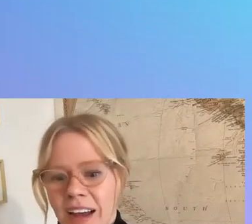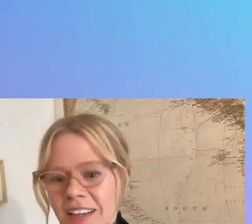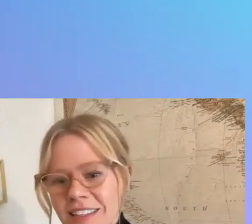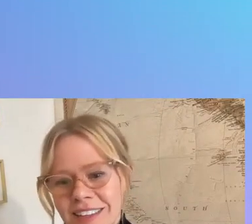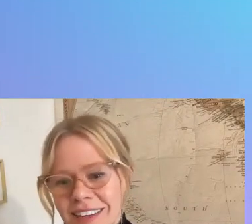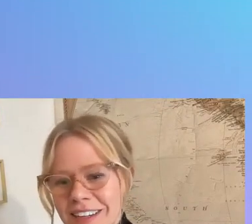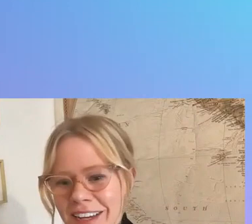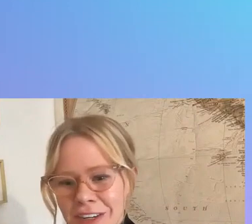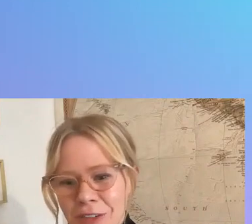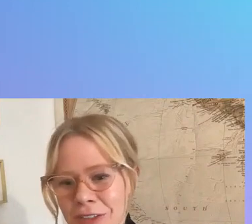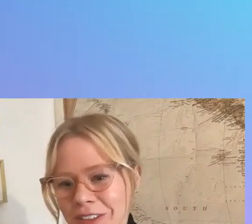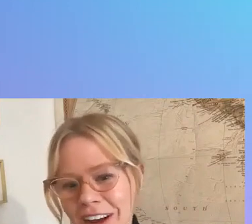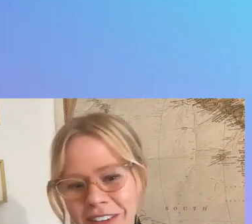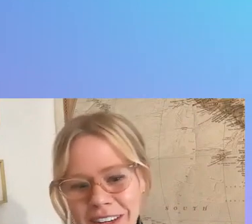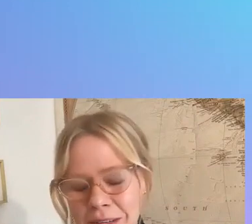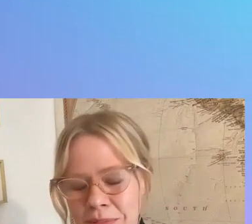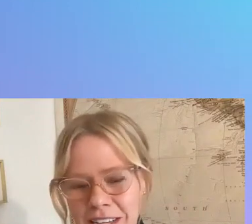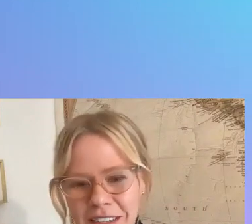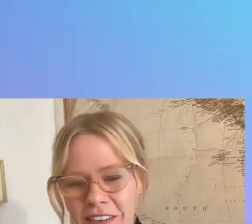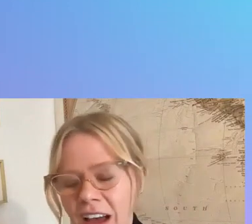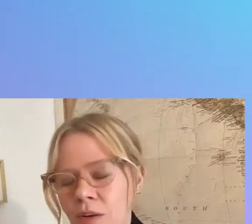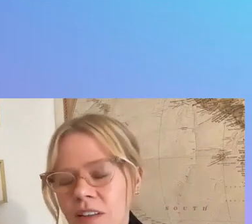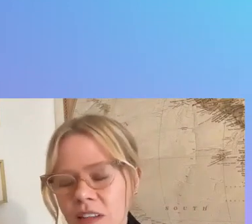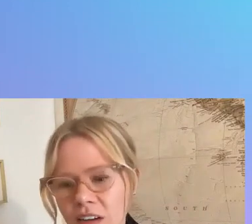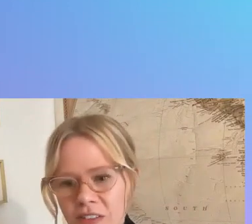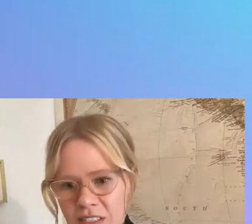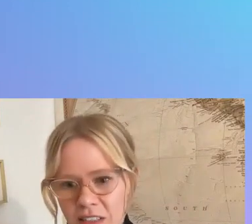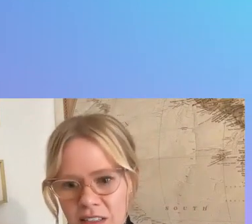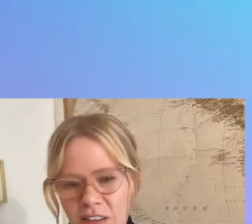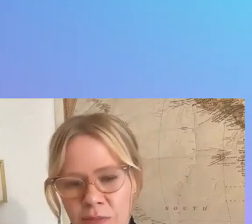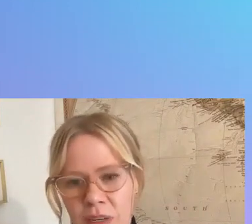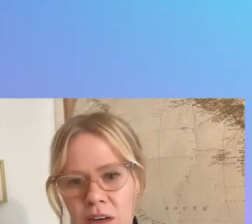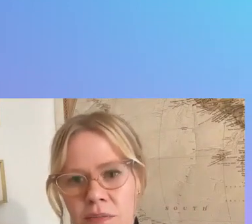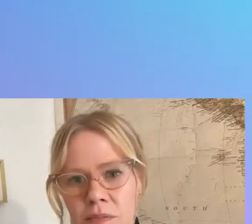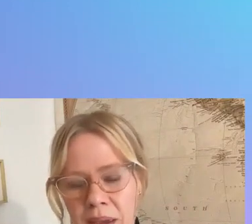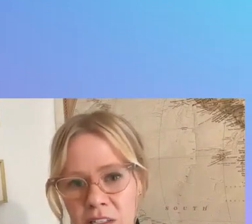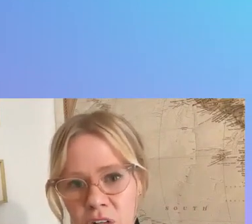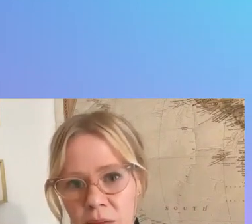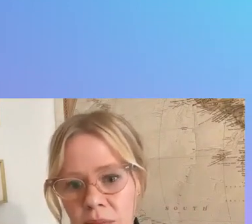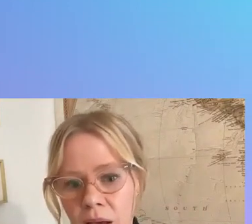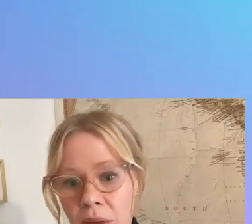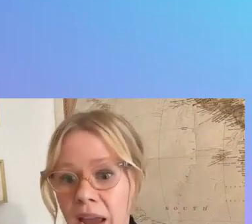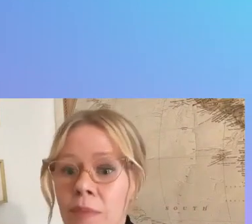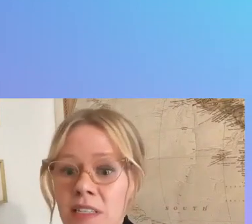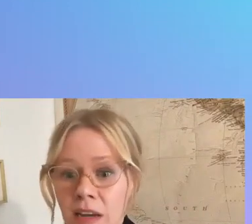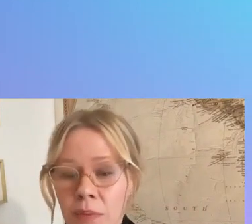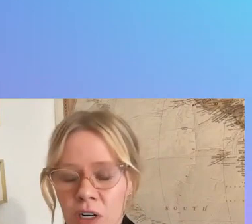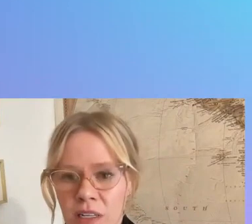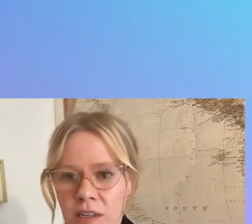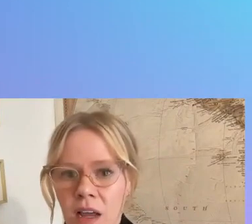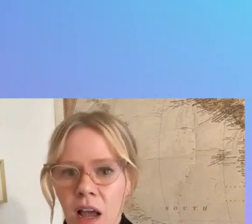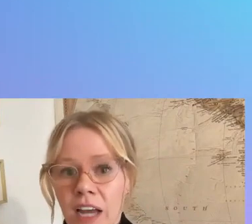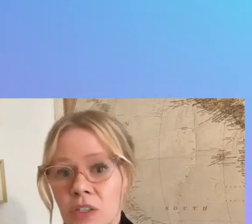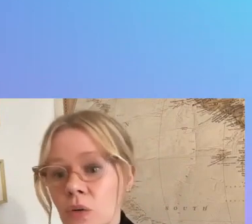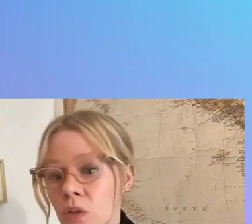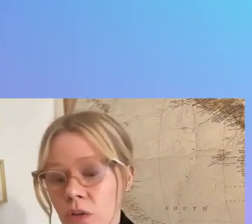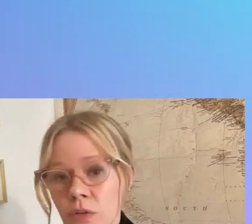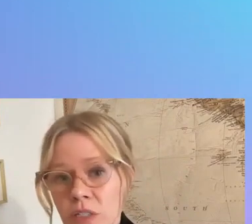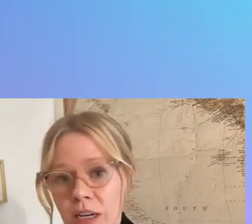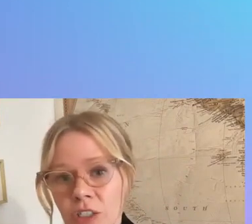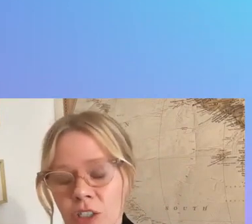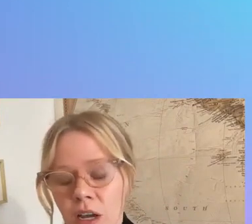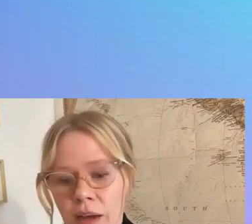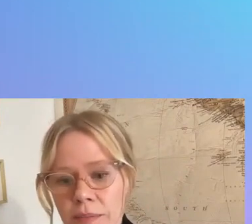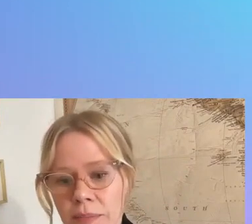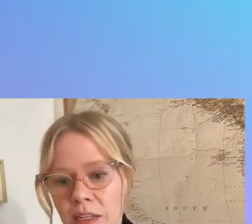I mean, as a tactile graphics obsessive, I would love to see this stuff become mainstream. I am a sighted person. I do learn